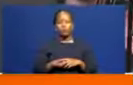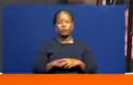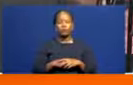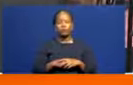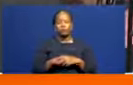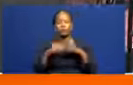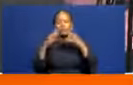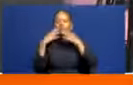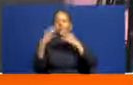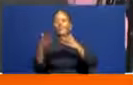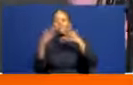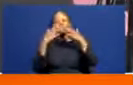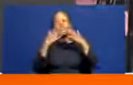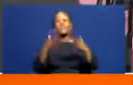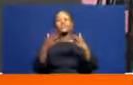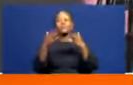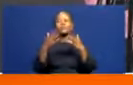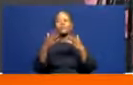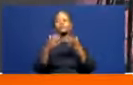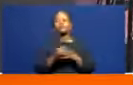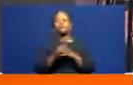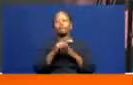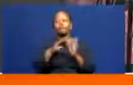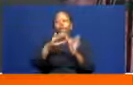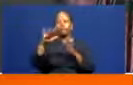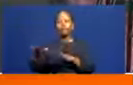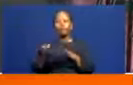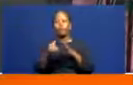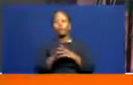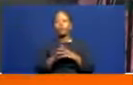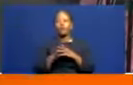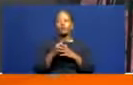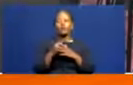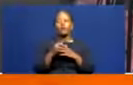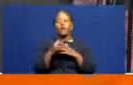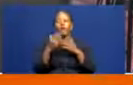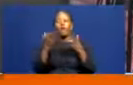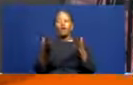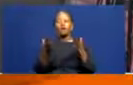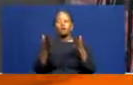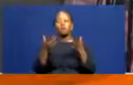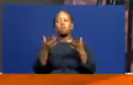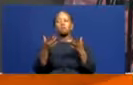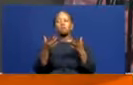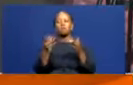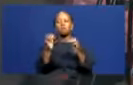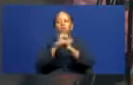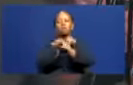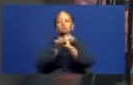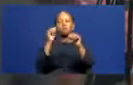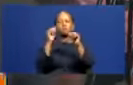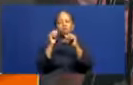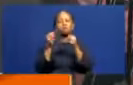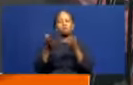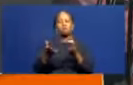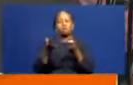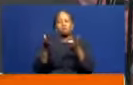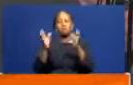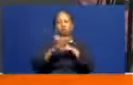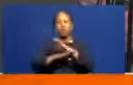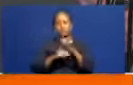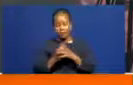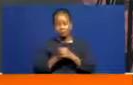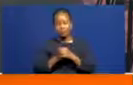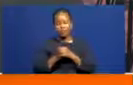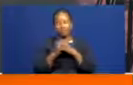Okay, thank you very much. We can step down. We're going to leave His Excellency here. He's going to do a little gig. Meanwhile, let